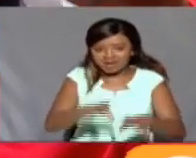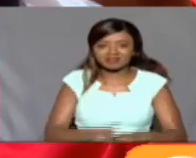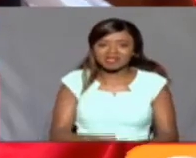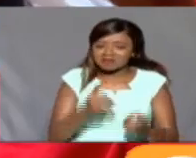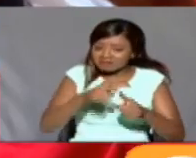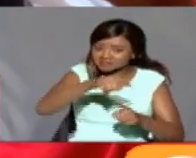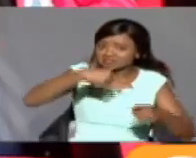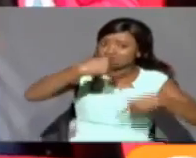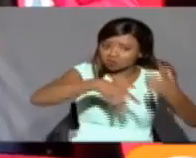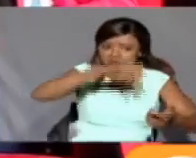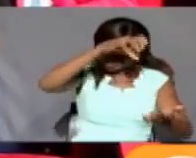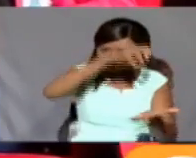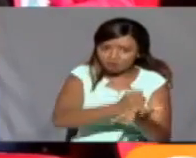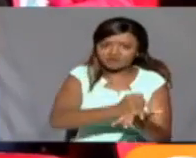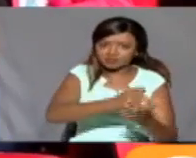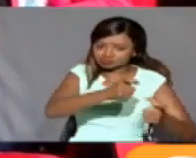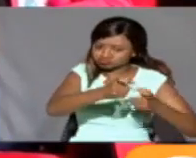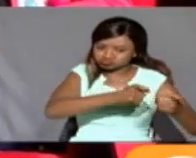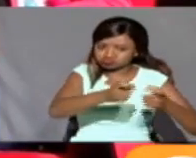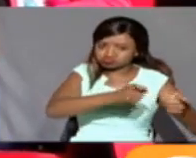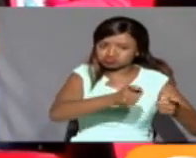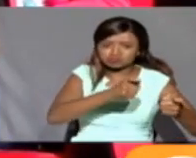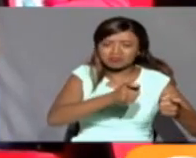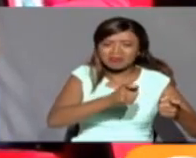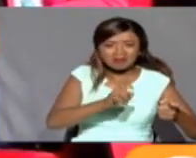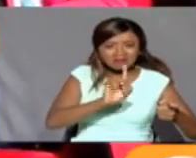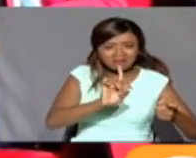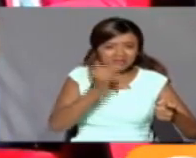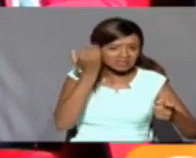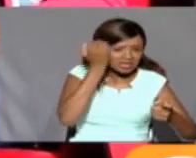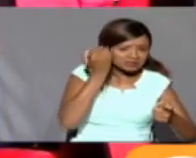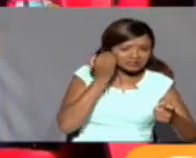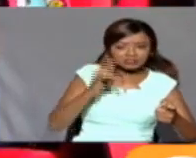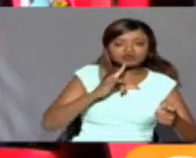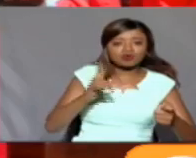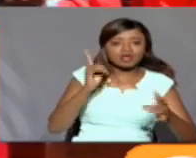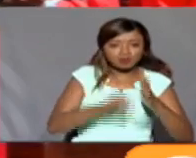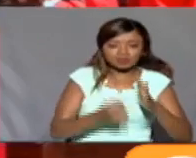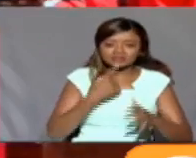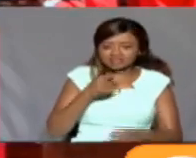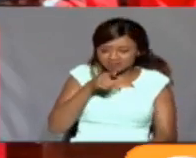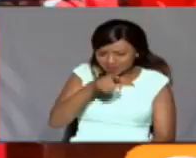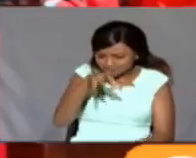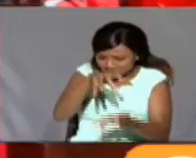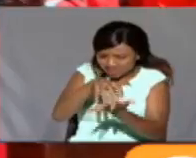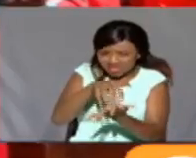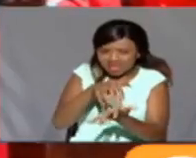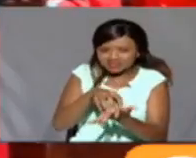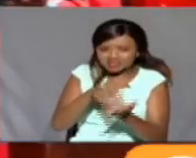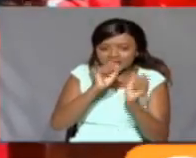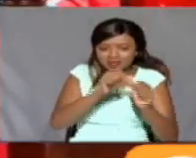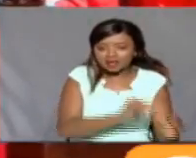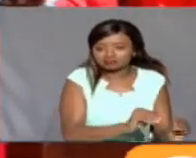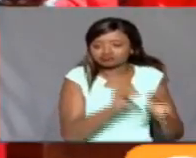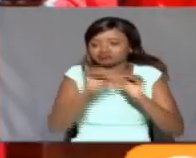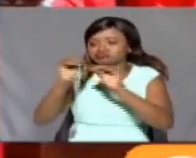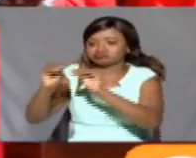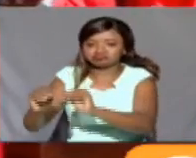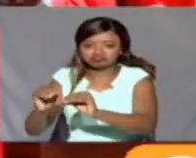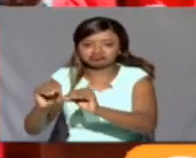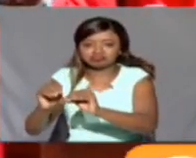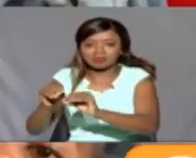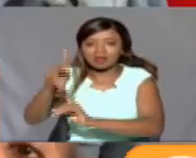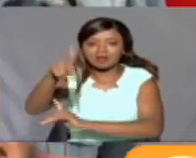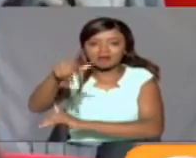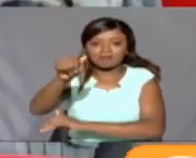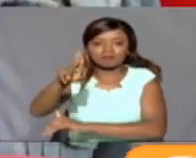office. Meanwhile, High Court Judge Weldon Korir has directed that the file on the case be transferred before Pauline